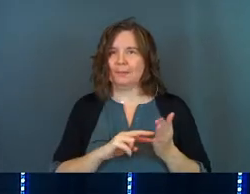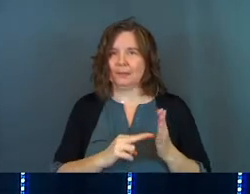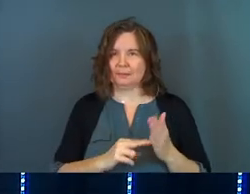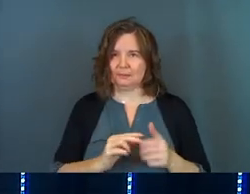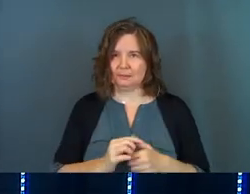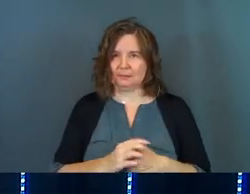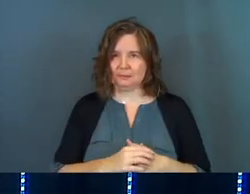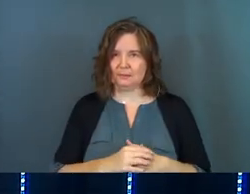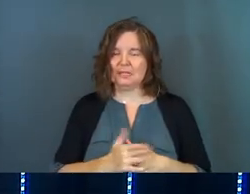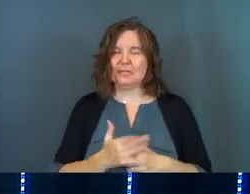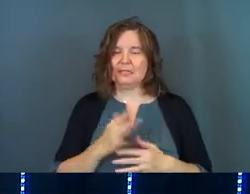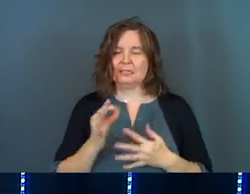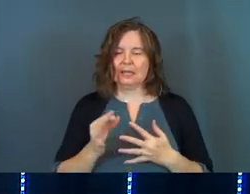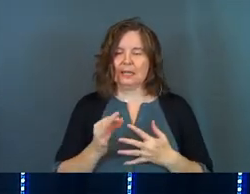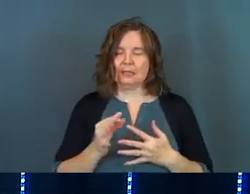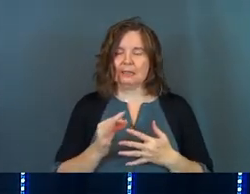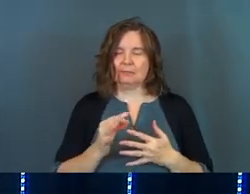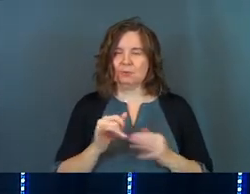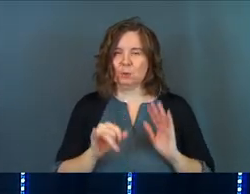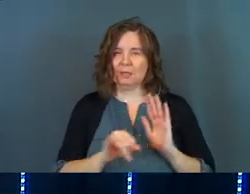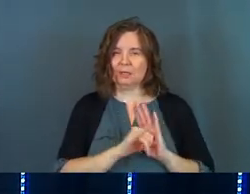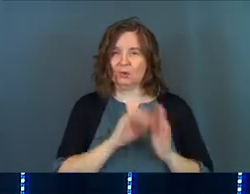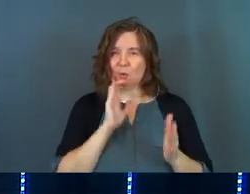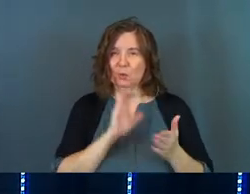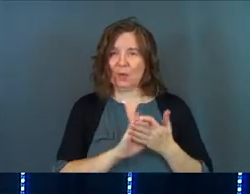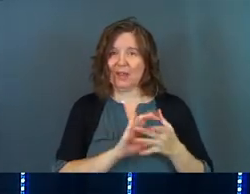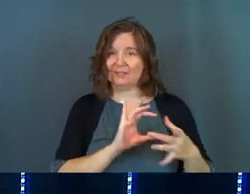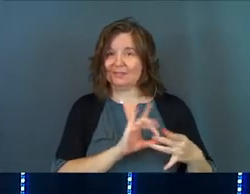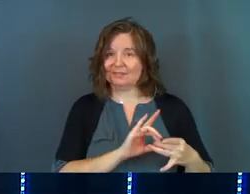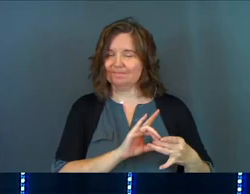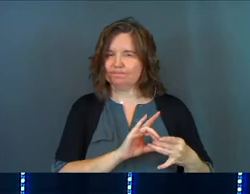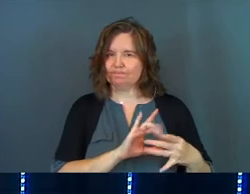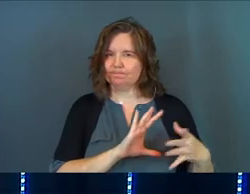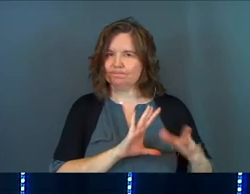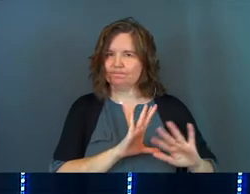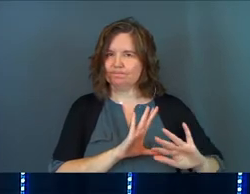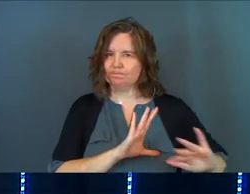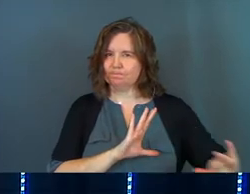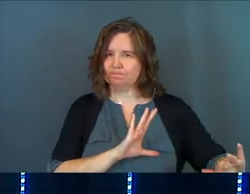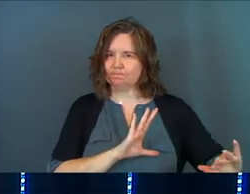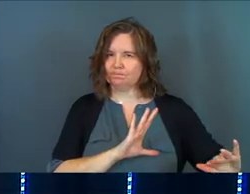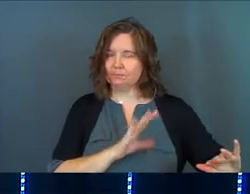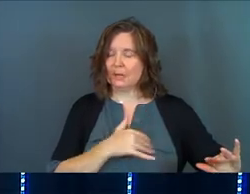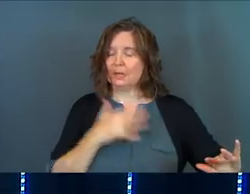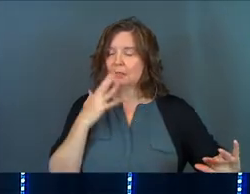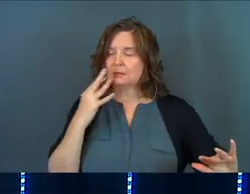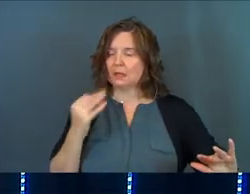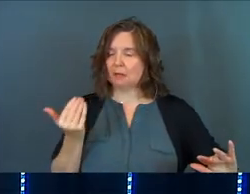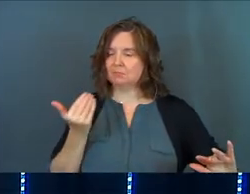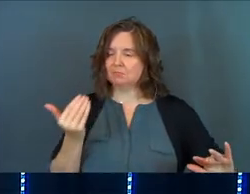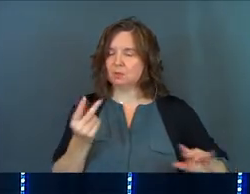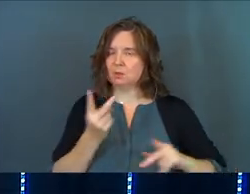means. He's choosing to not identify with his wife, and he's choosing to keep his options